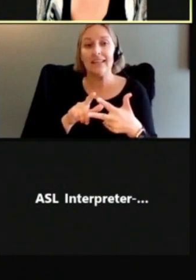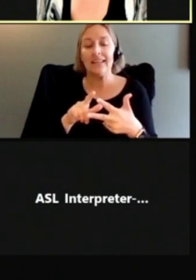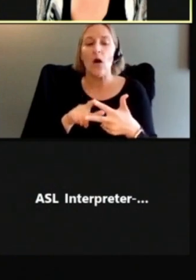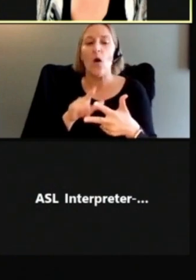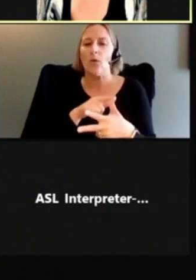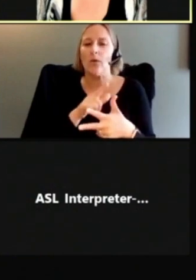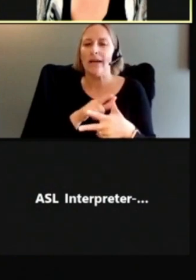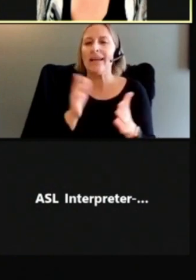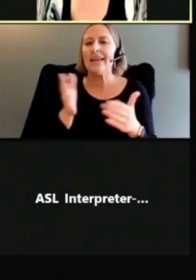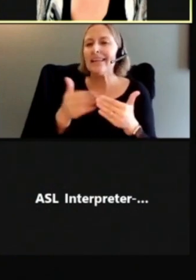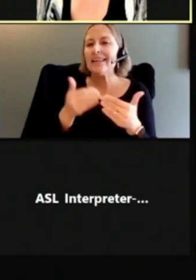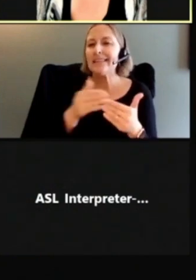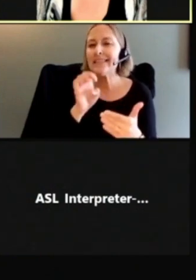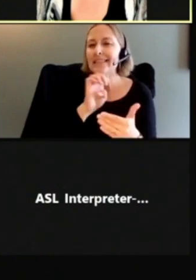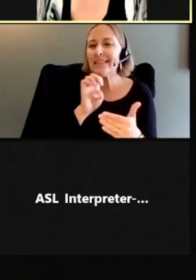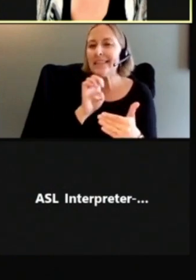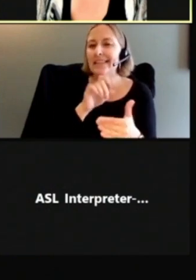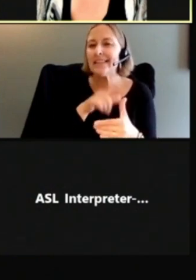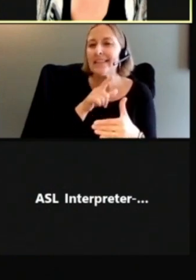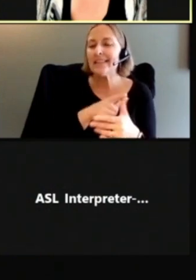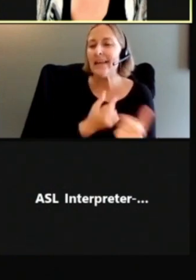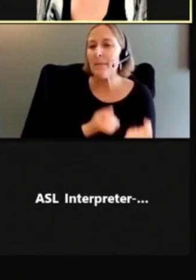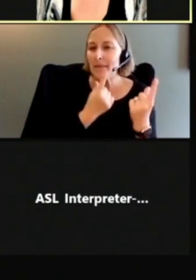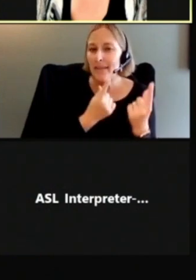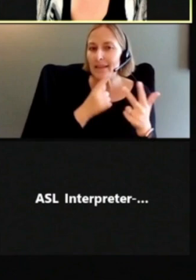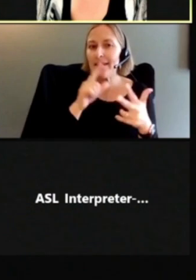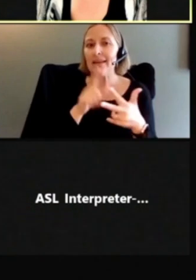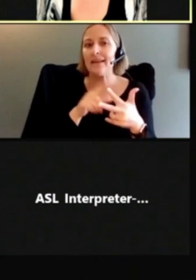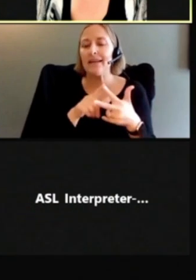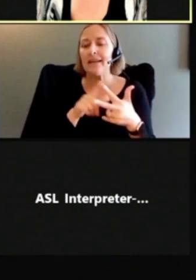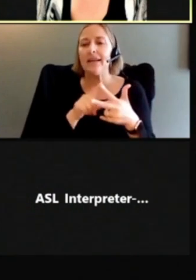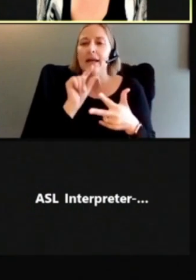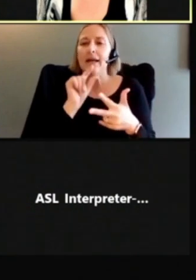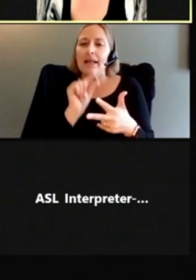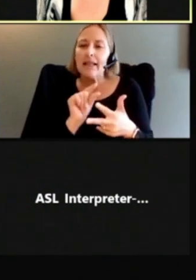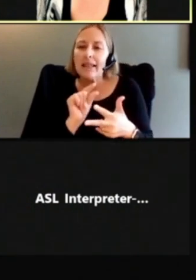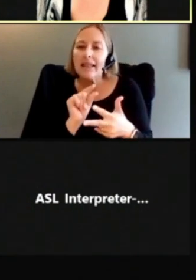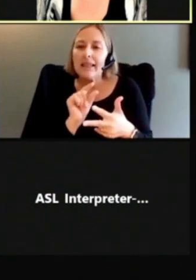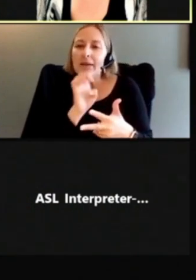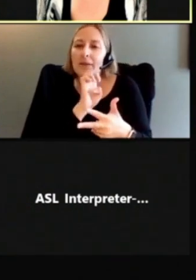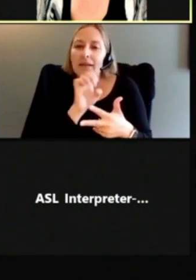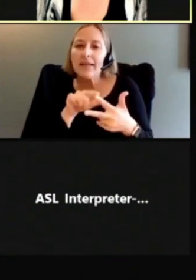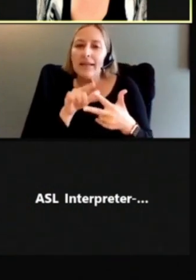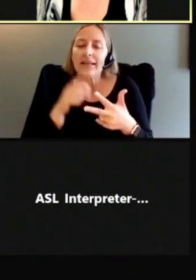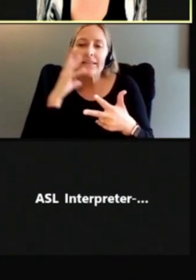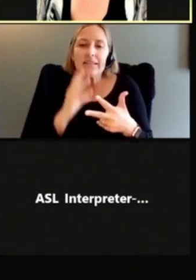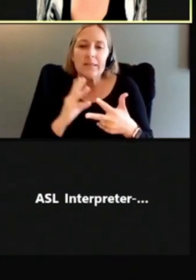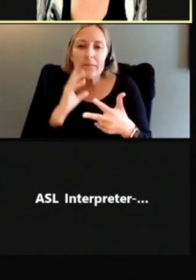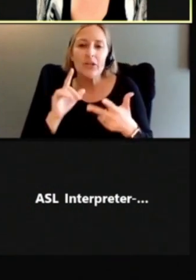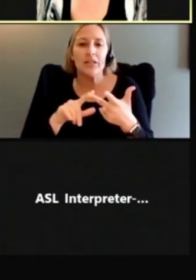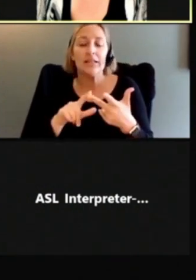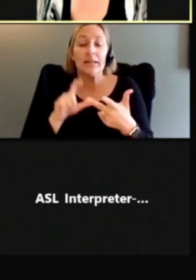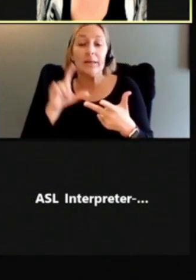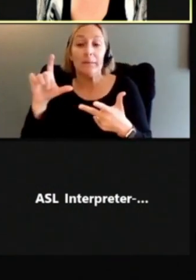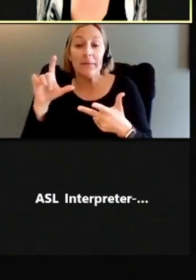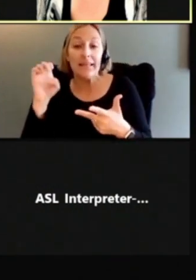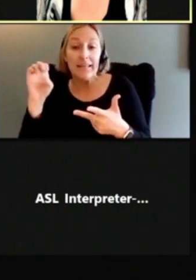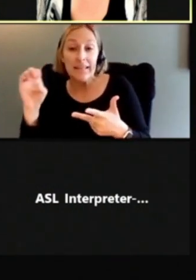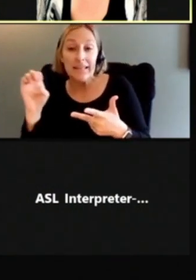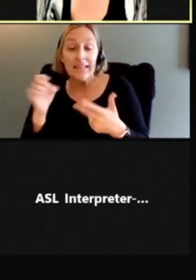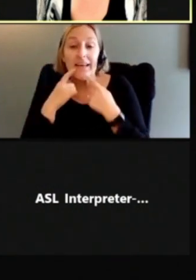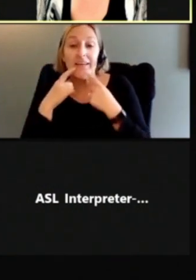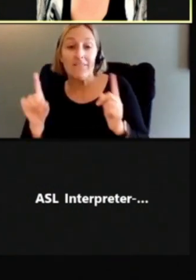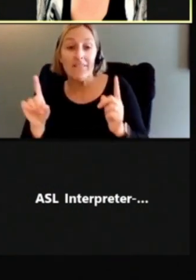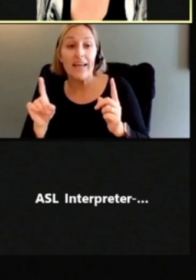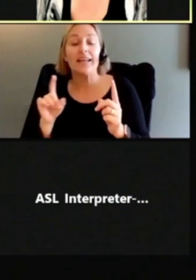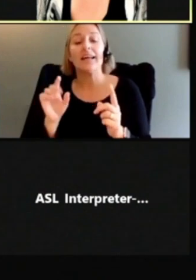little e is experience, and big E is effect. Your little e is that patient who successfully creates